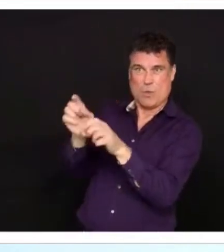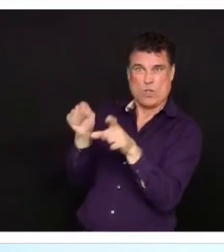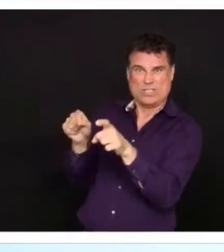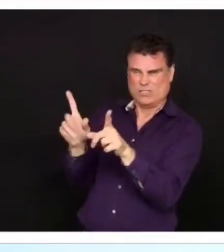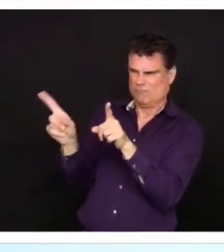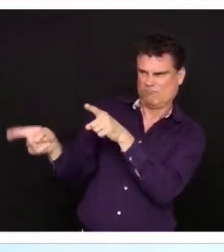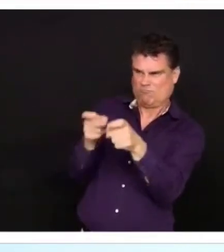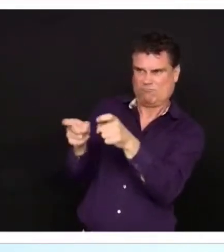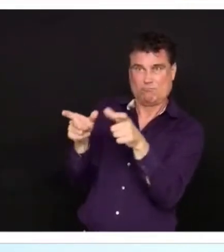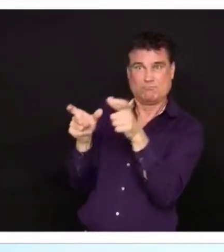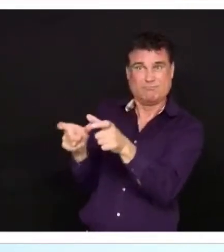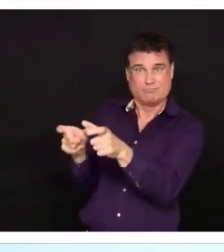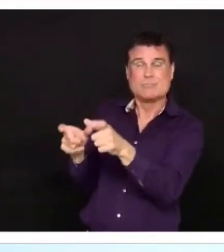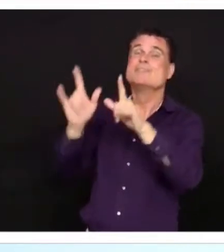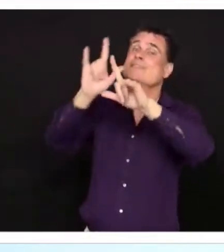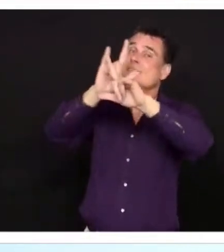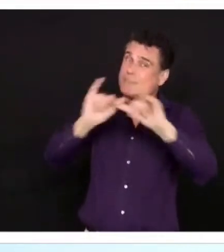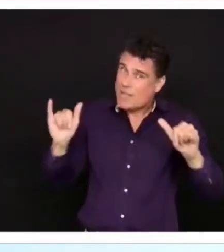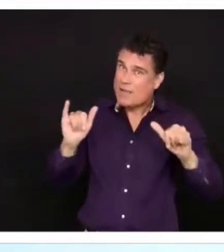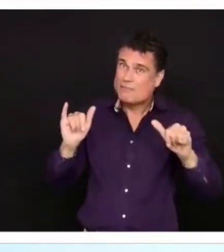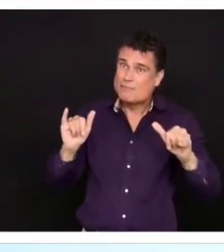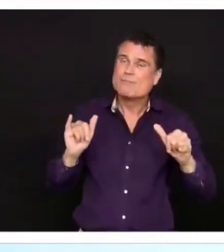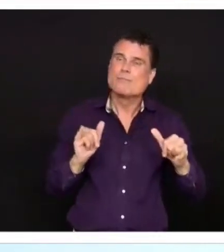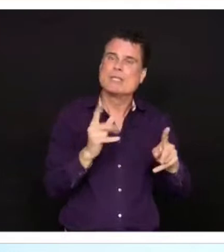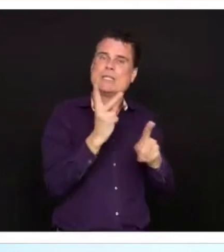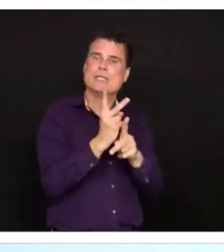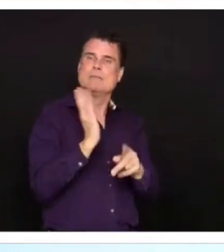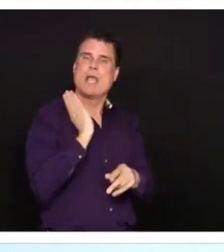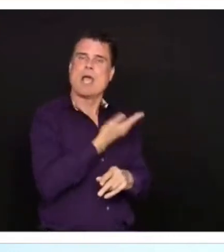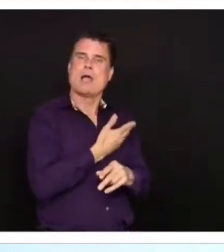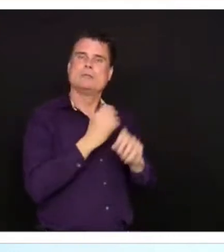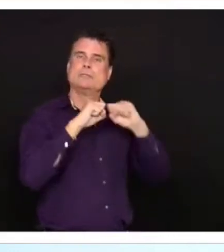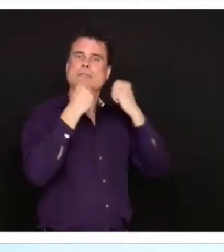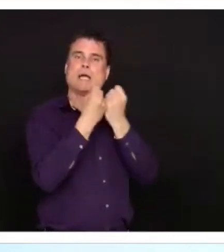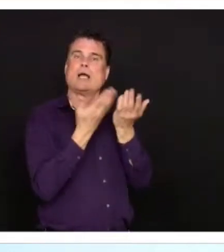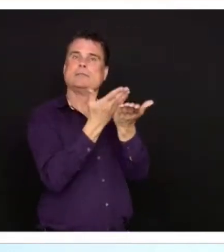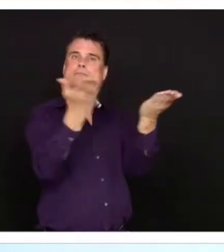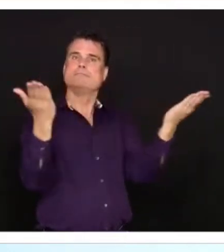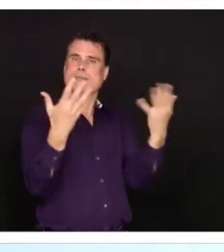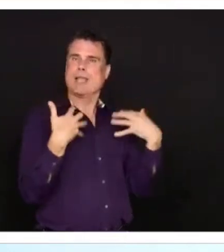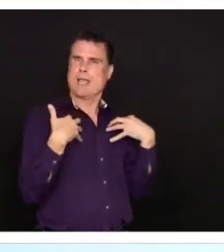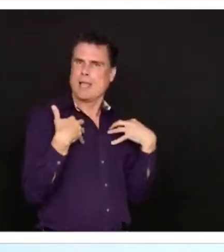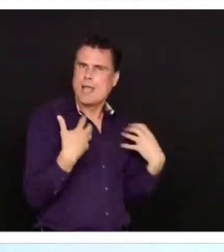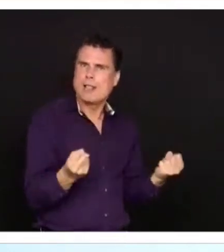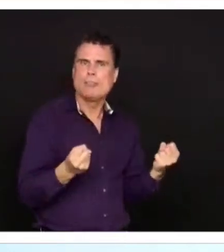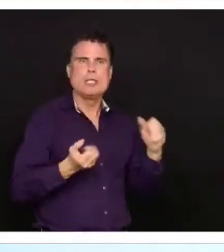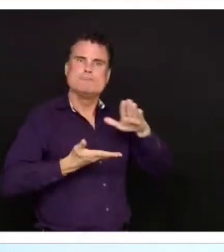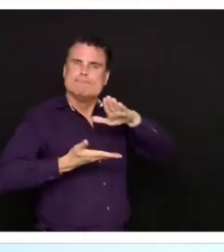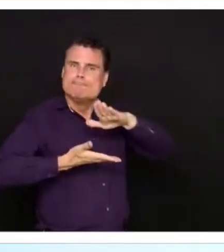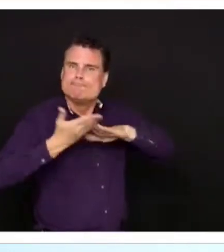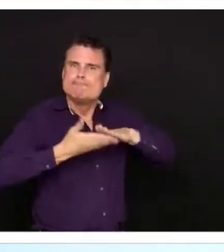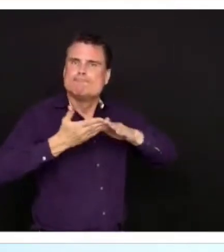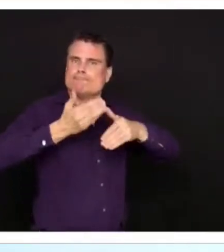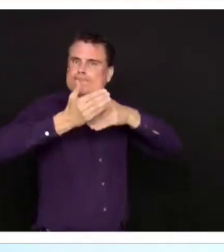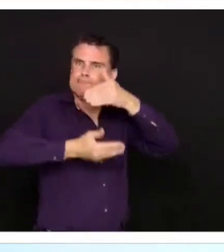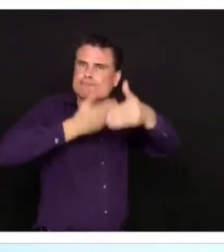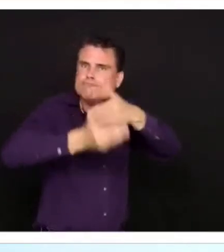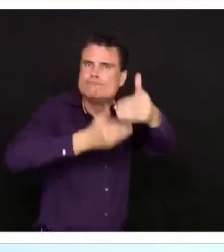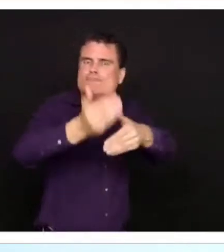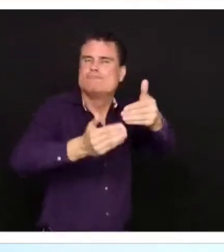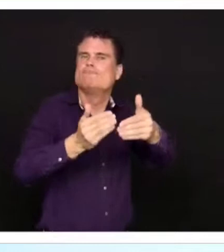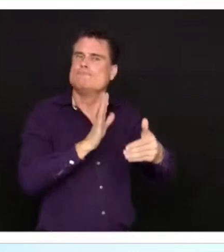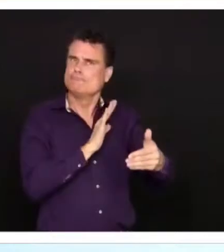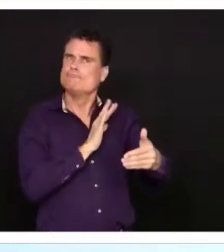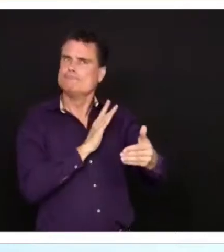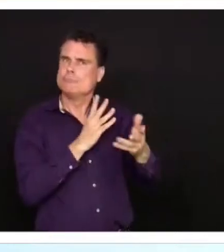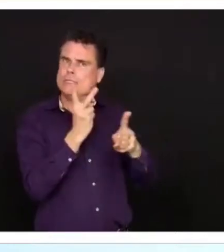to 18 months, as Dr. Henry has said, a healthy new normal that can sustain us and that keeps us safe, that